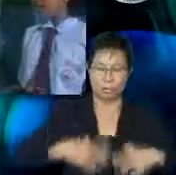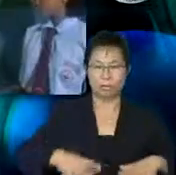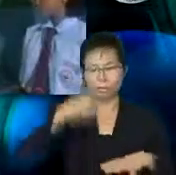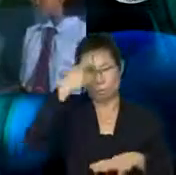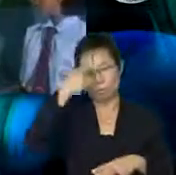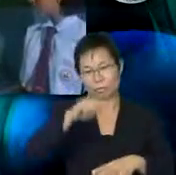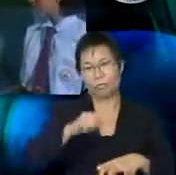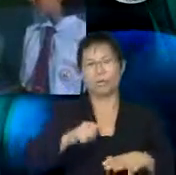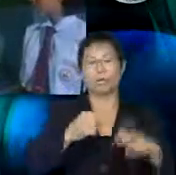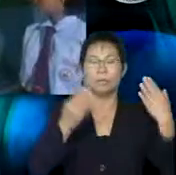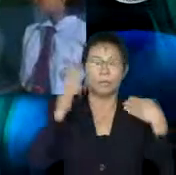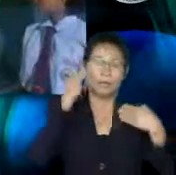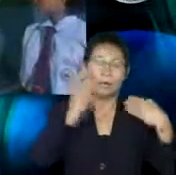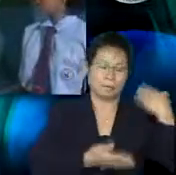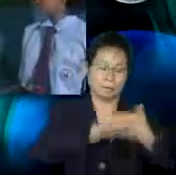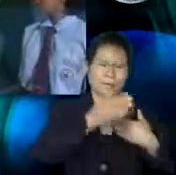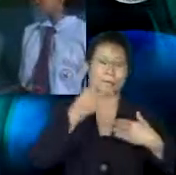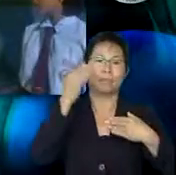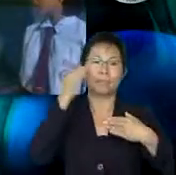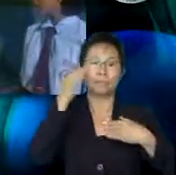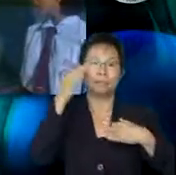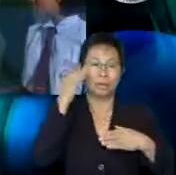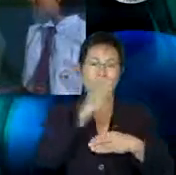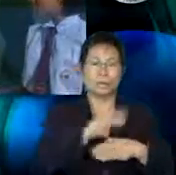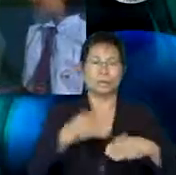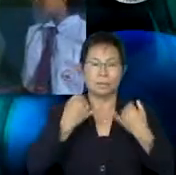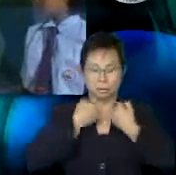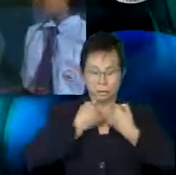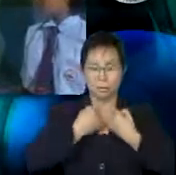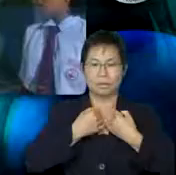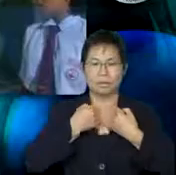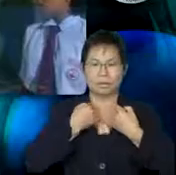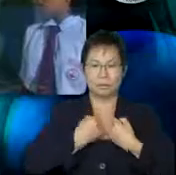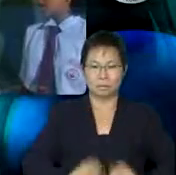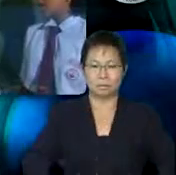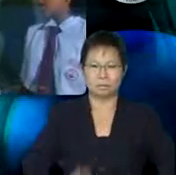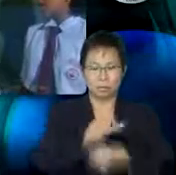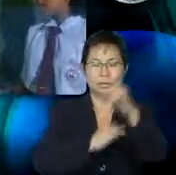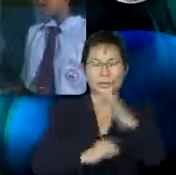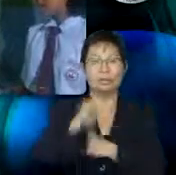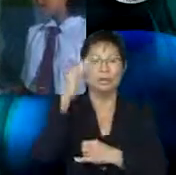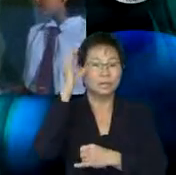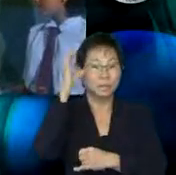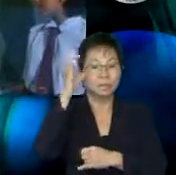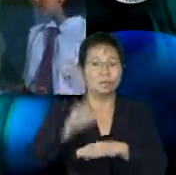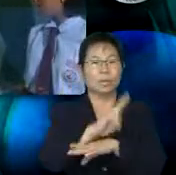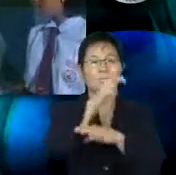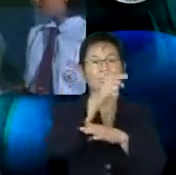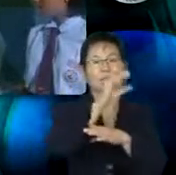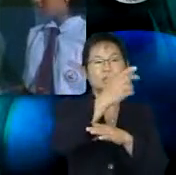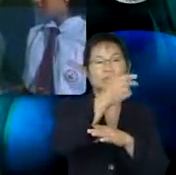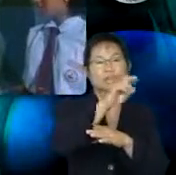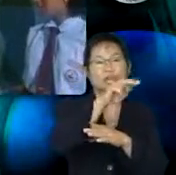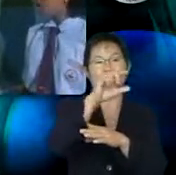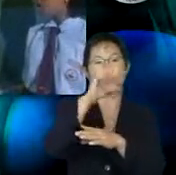example, wear baju Melayu and baju kurung. The Chinese women wear songsam or sampo. The Indian women wear